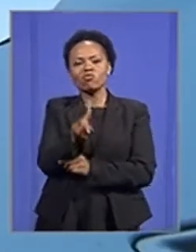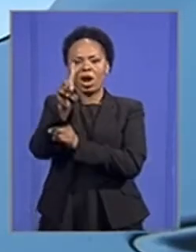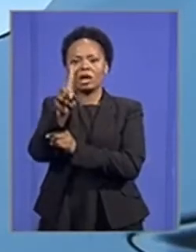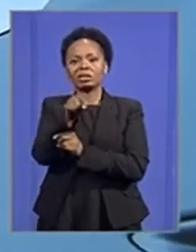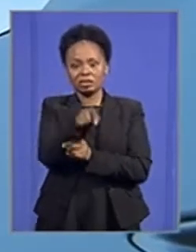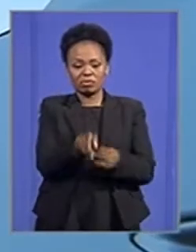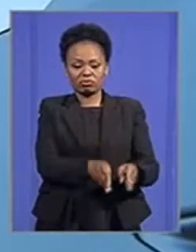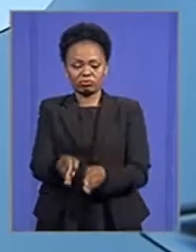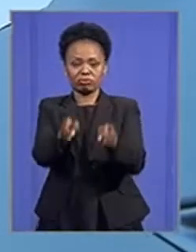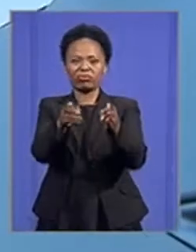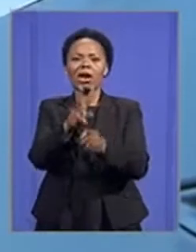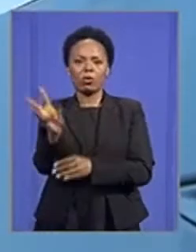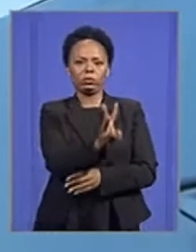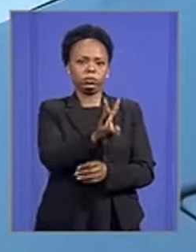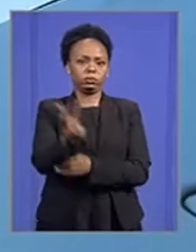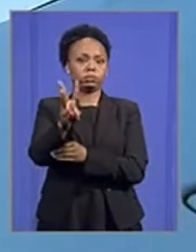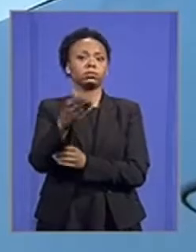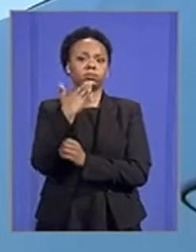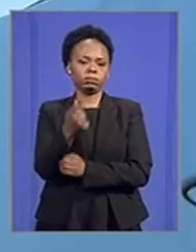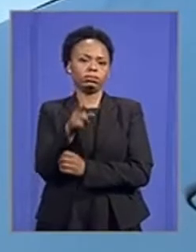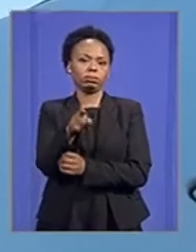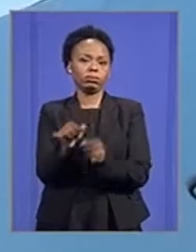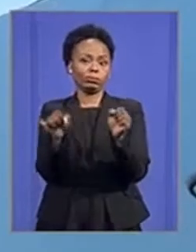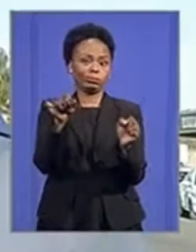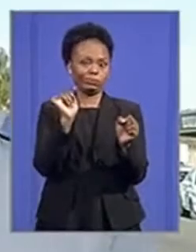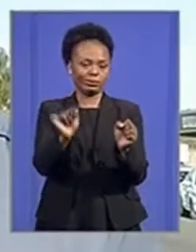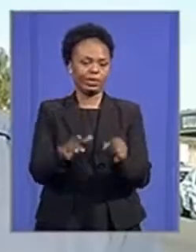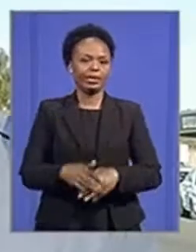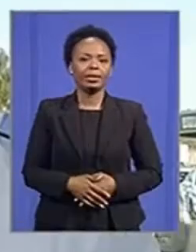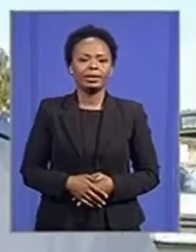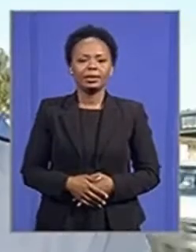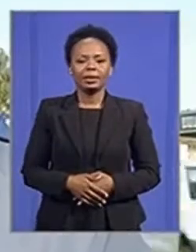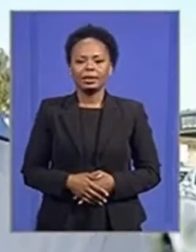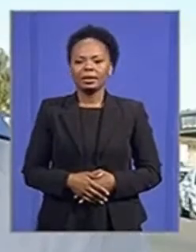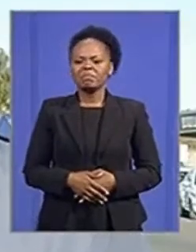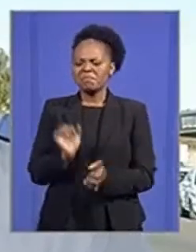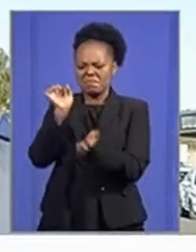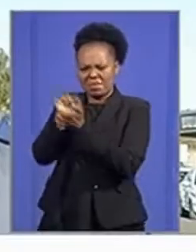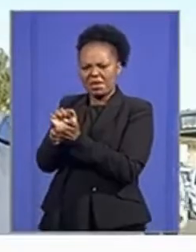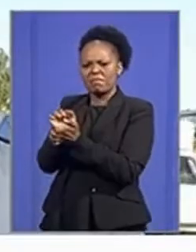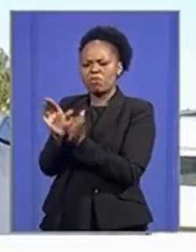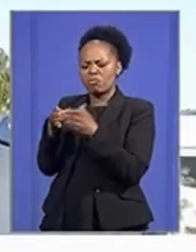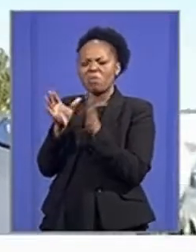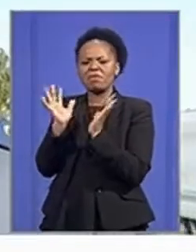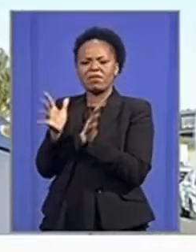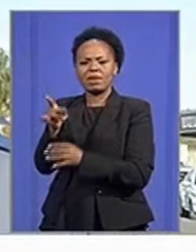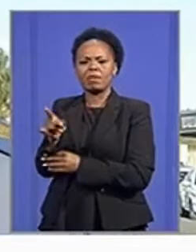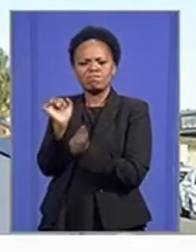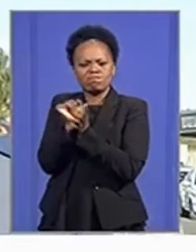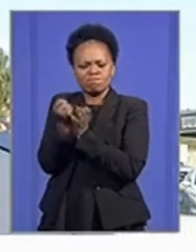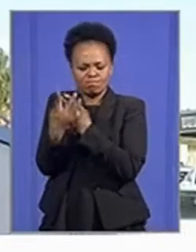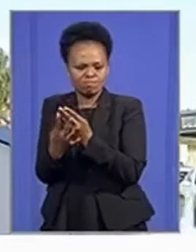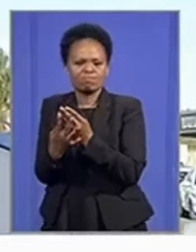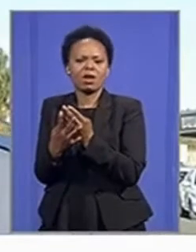jalo mapodisi a re go tsereganya ga bone jaanong go na le dikuno. And le ba bang ba selra ba tshwara le ga jaanong ba santsene ba le ka mo